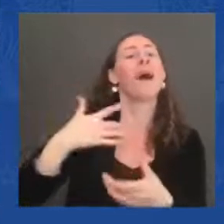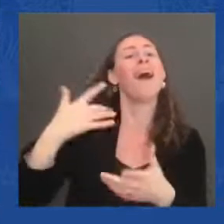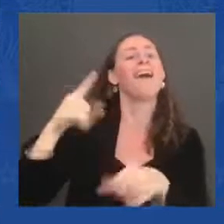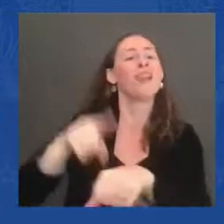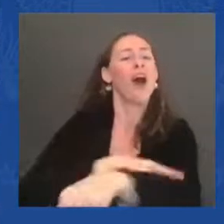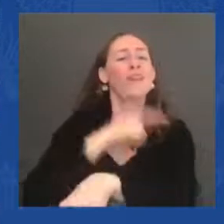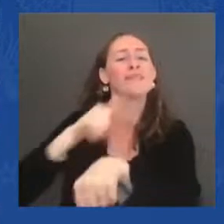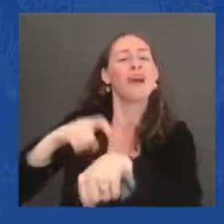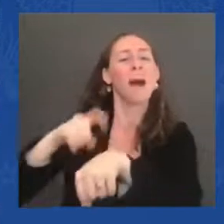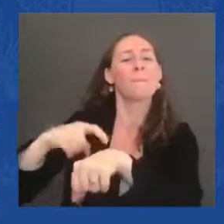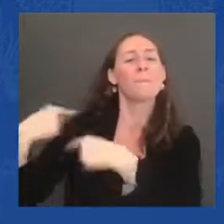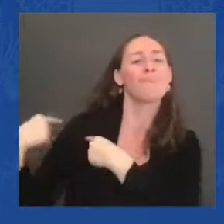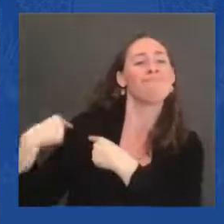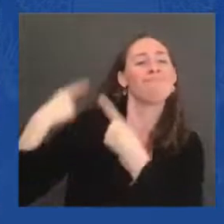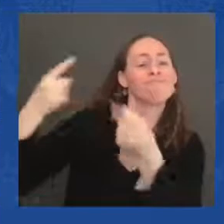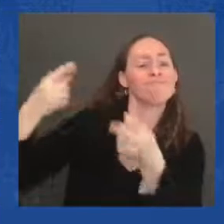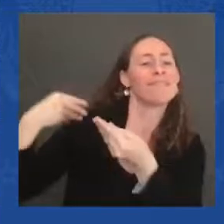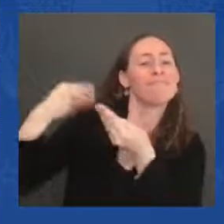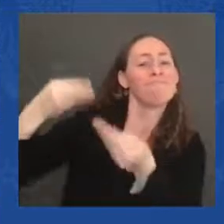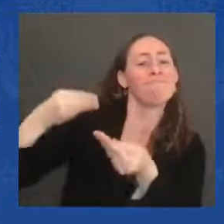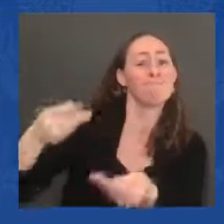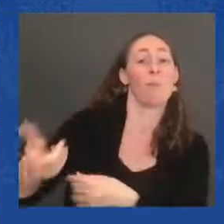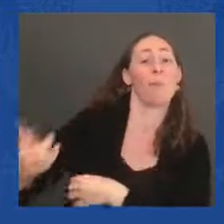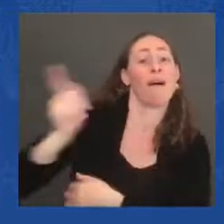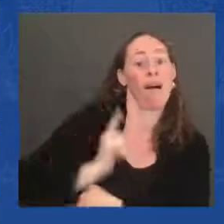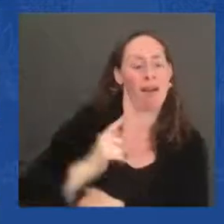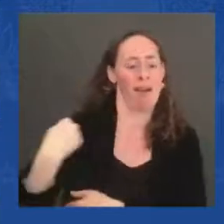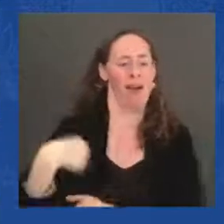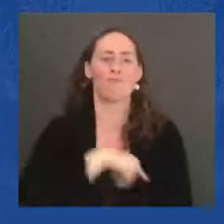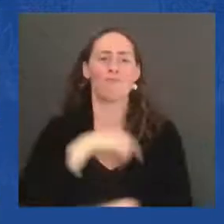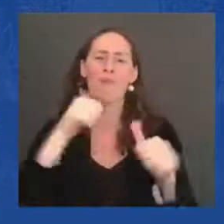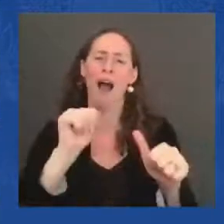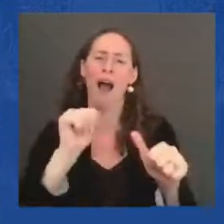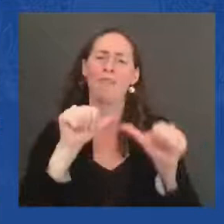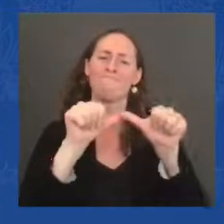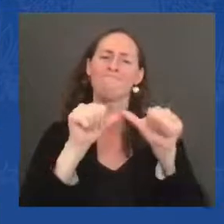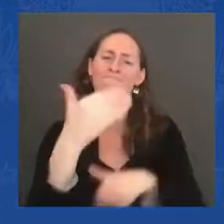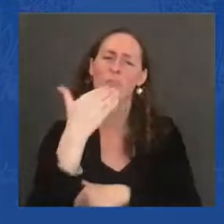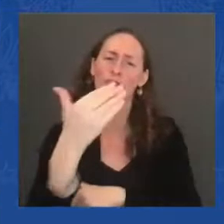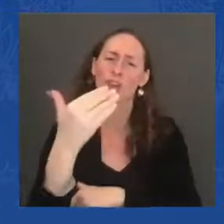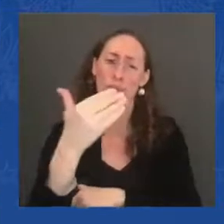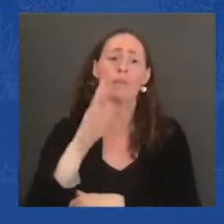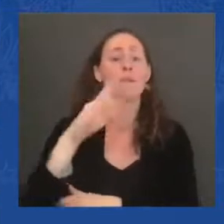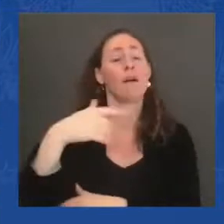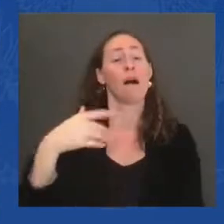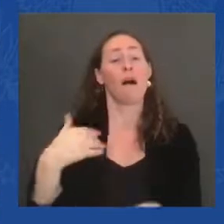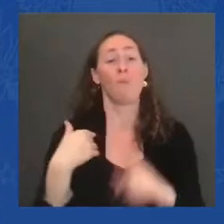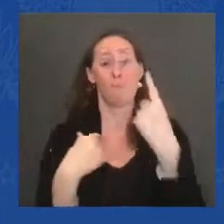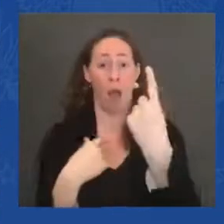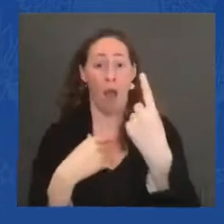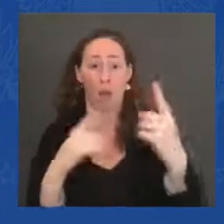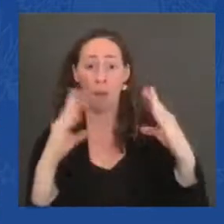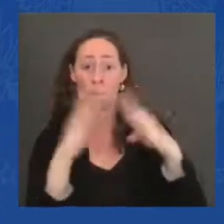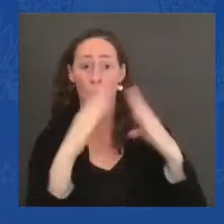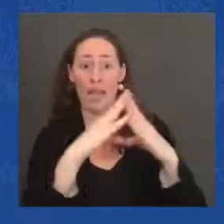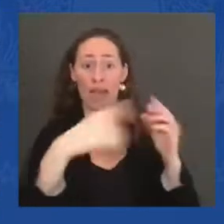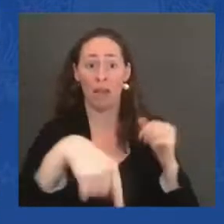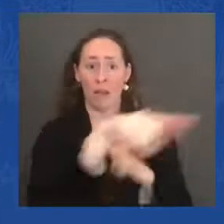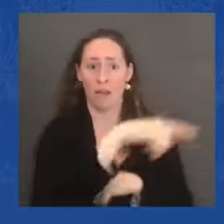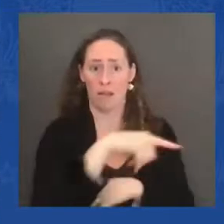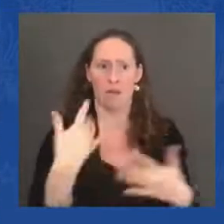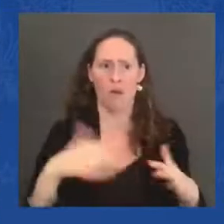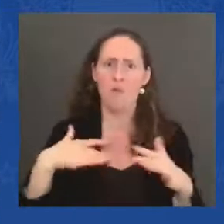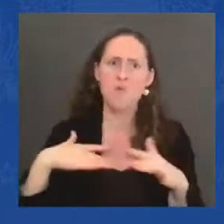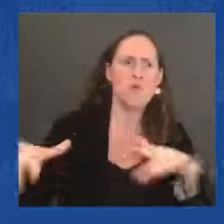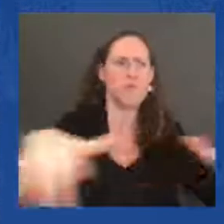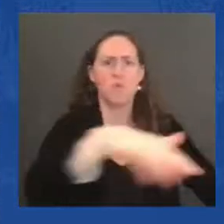agency, tribal organization that has enough resources to manage all of its fires. Fires don't know jurisdictional boundaries, and we try to ignore jurisdictional boundaries